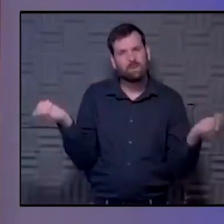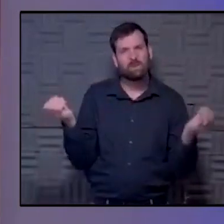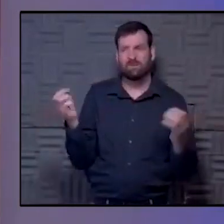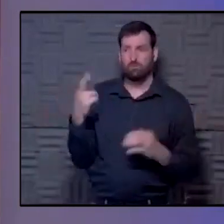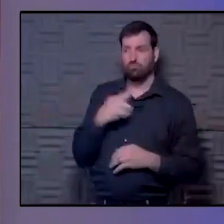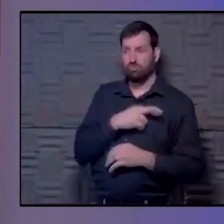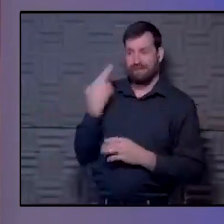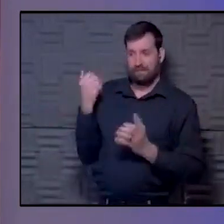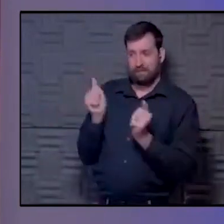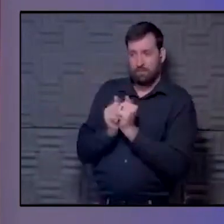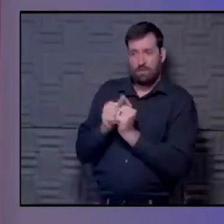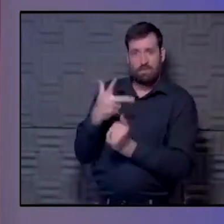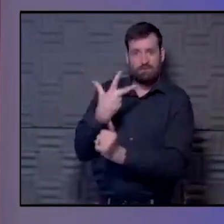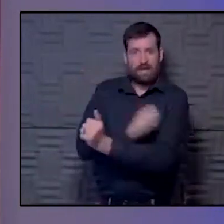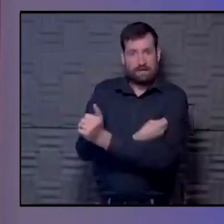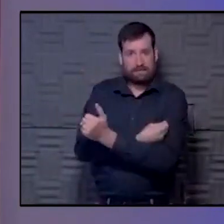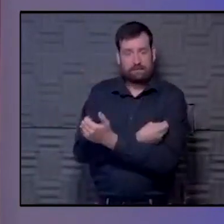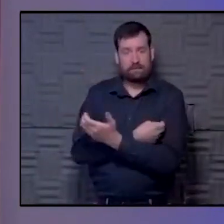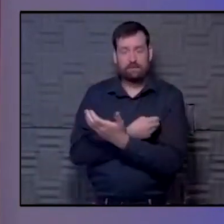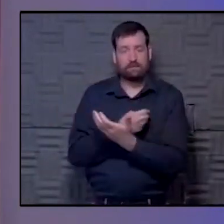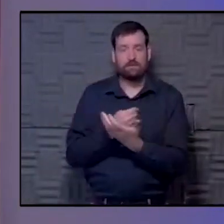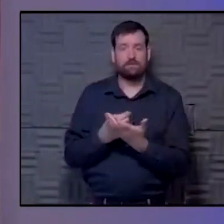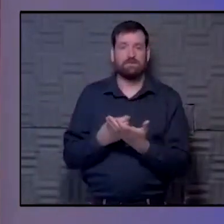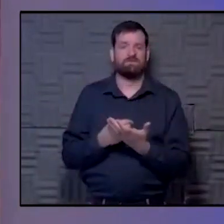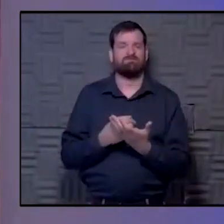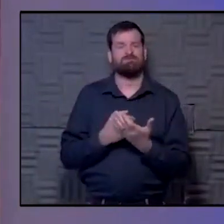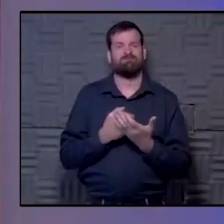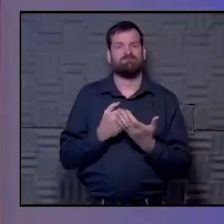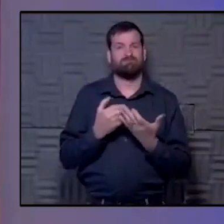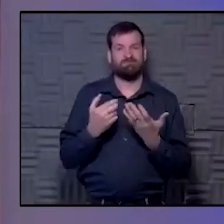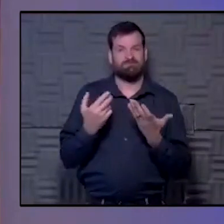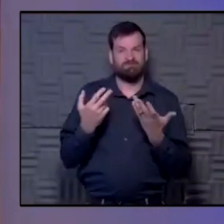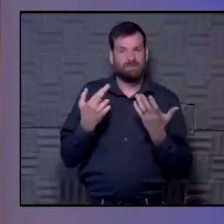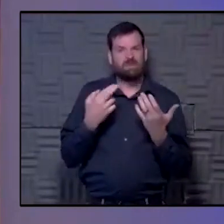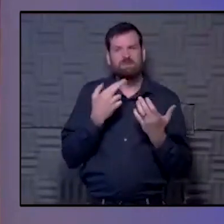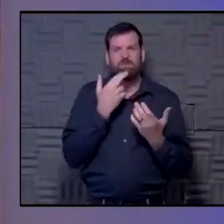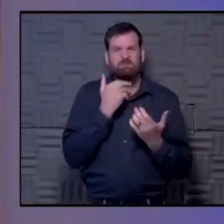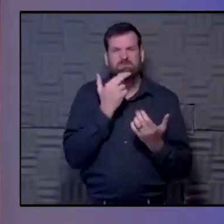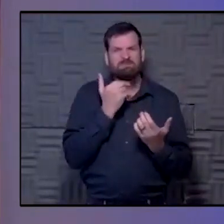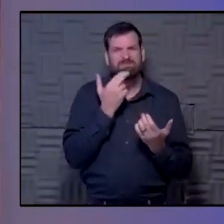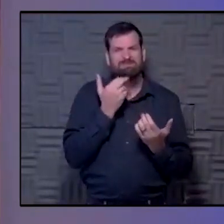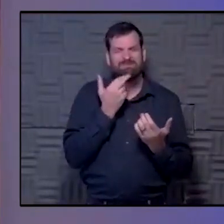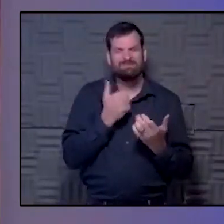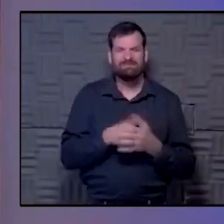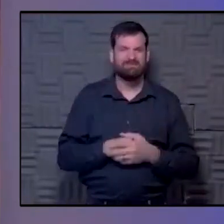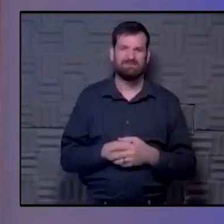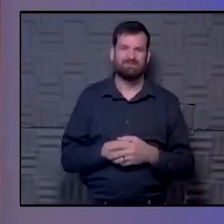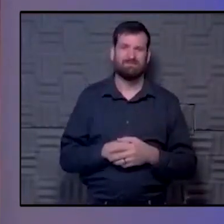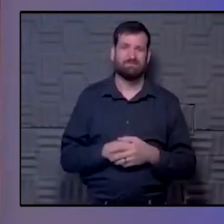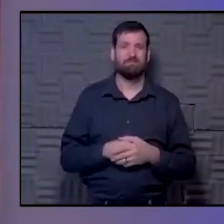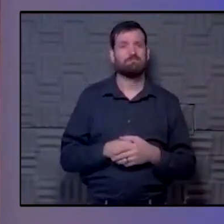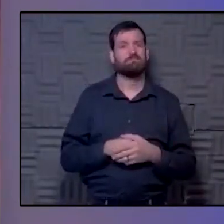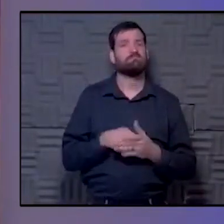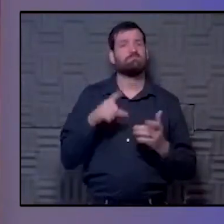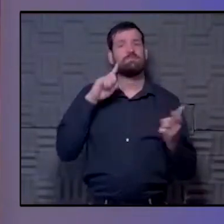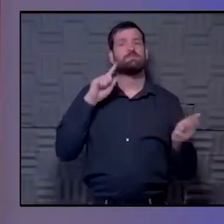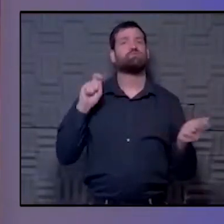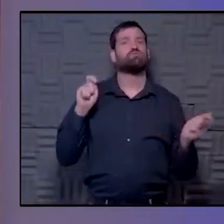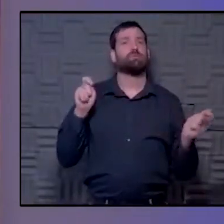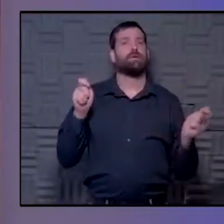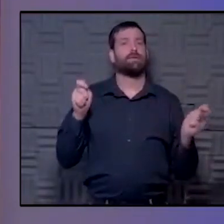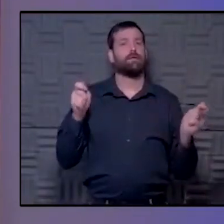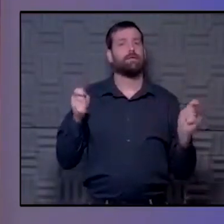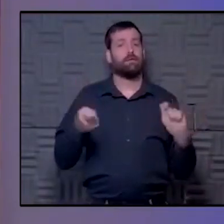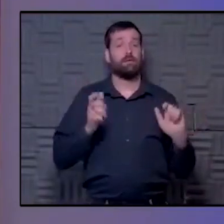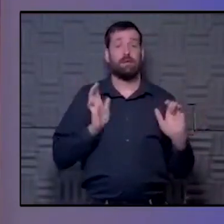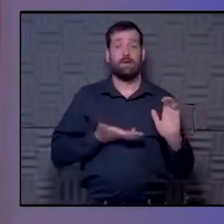risk with a vaccine are just infinitesimally small. So you know, I think it's changing, and our